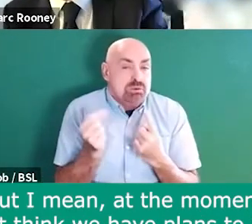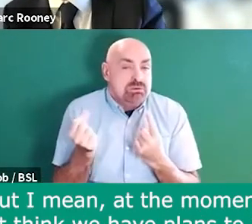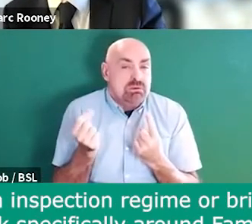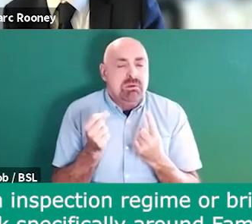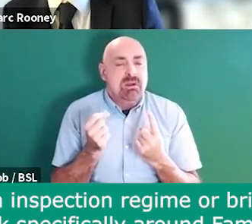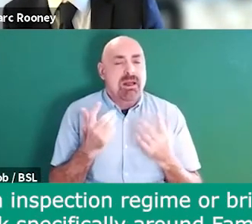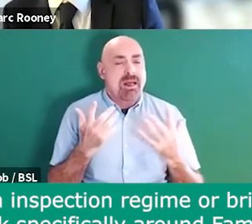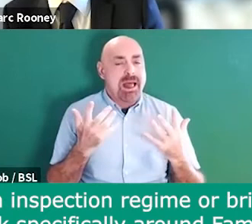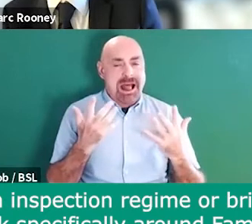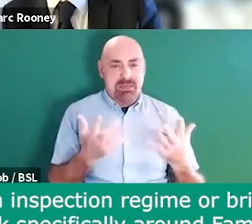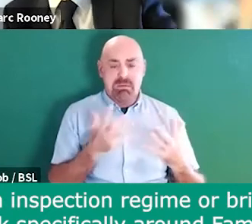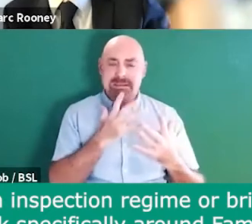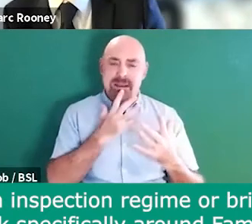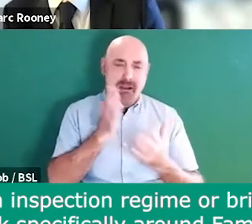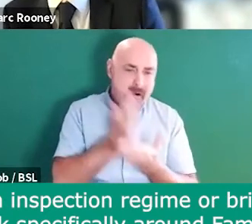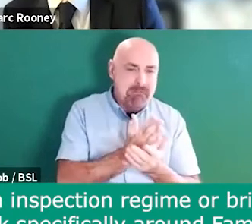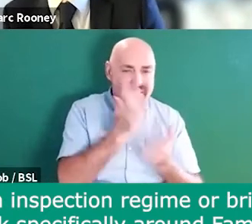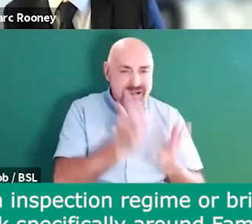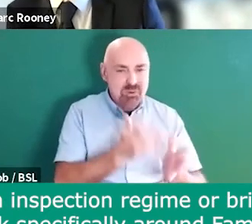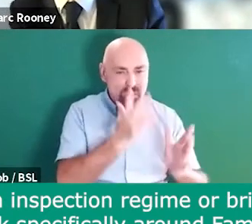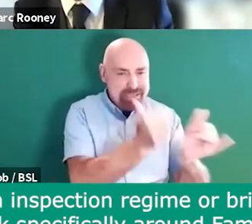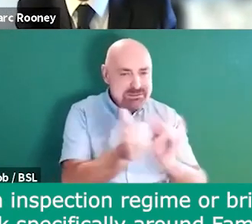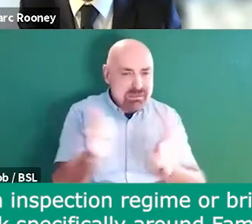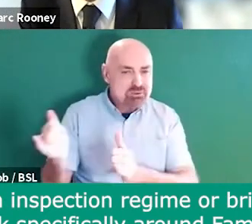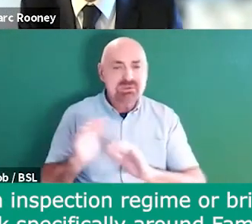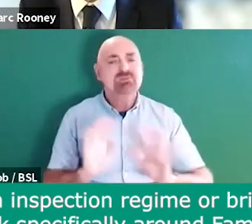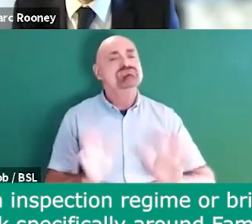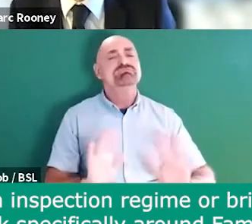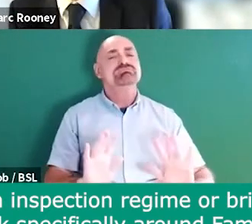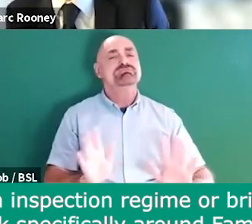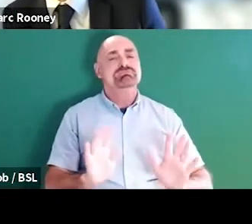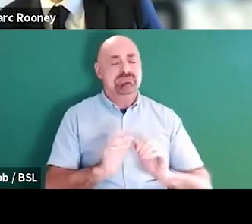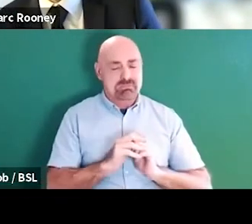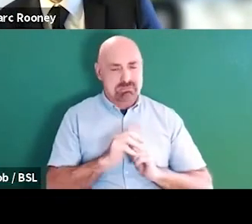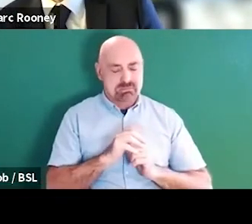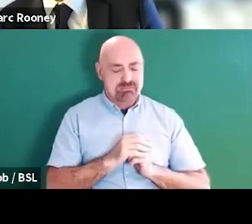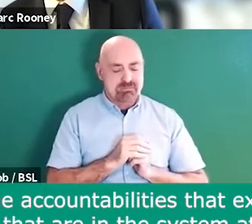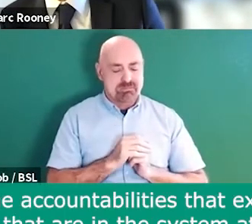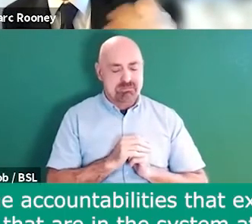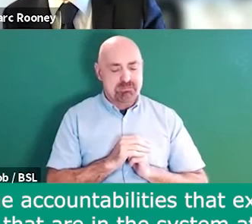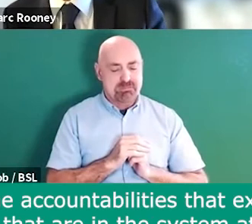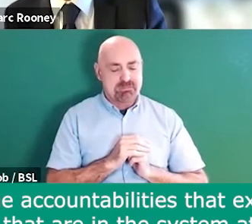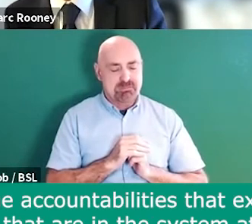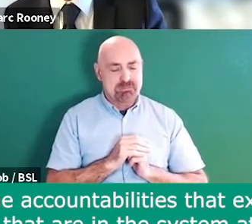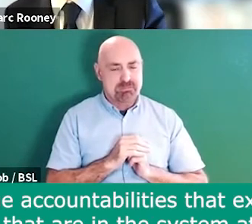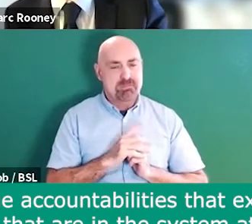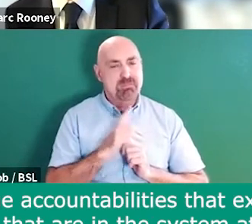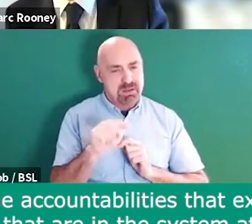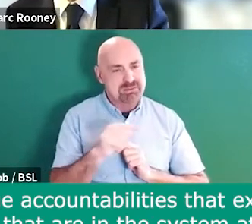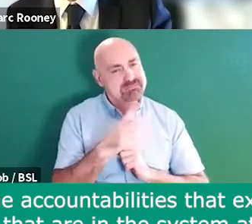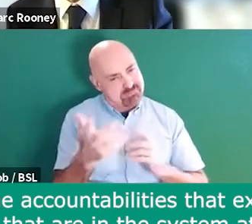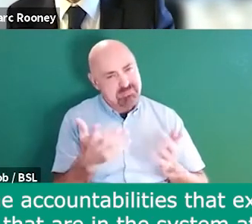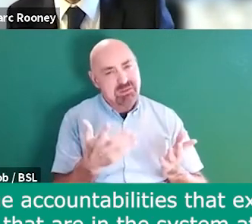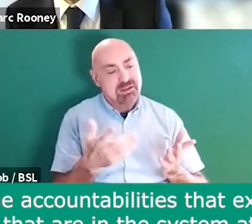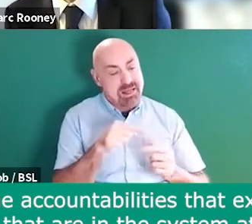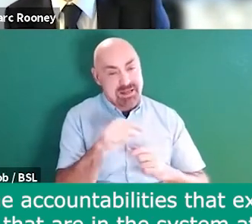plans to impose an inspection regime or bring that back around, specifically around family hubs. And the accountabilities that exist are the